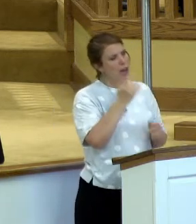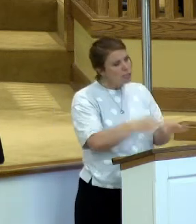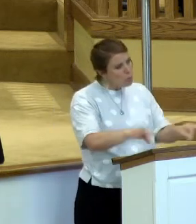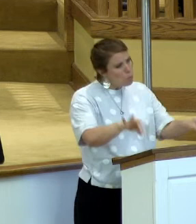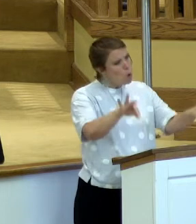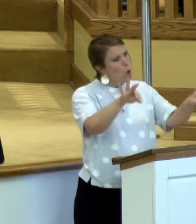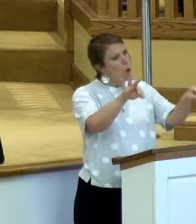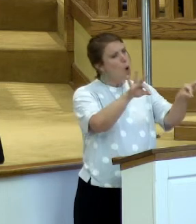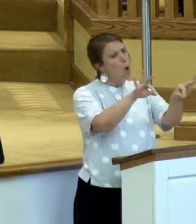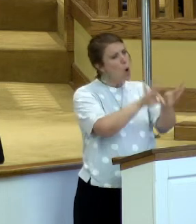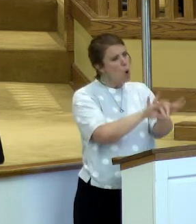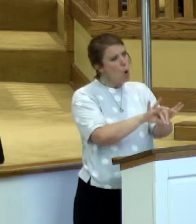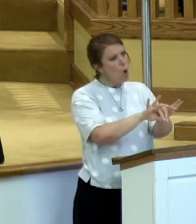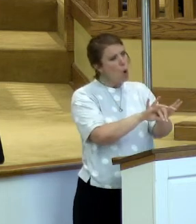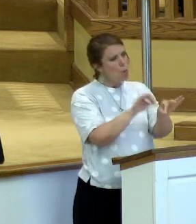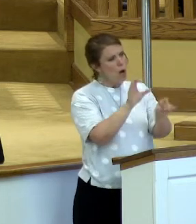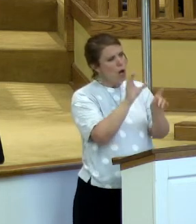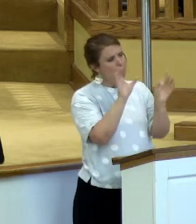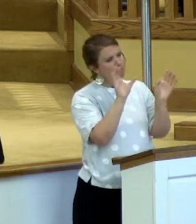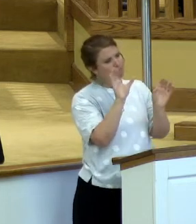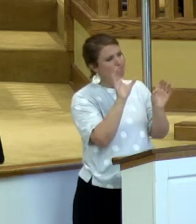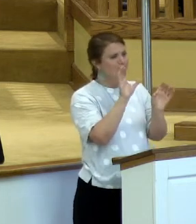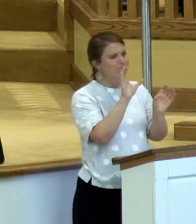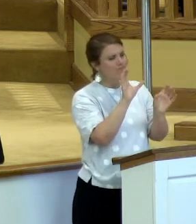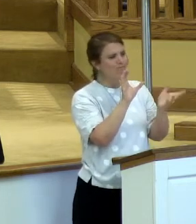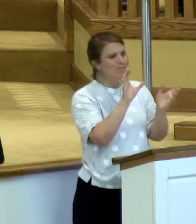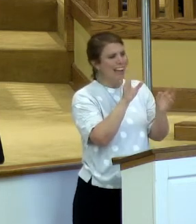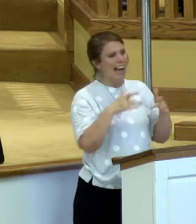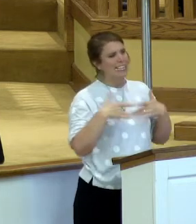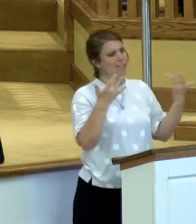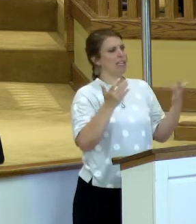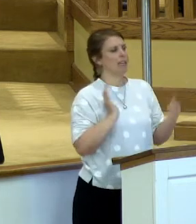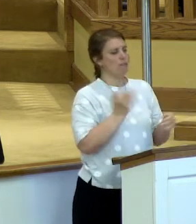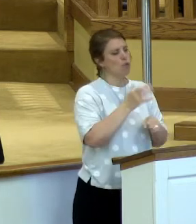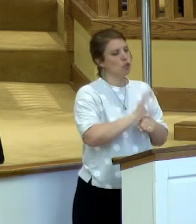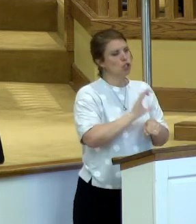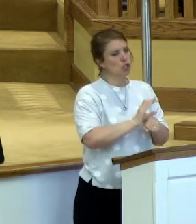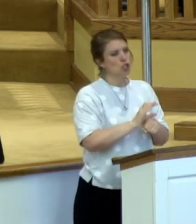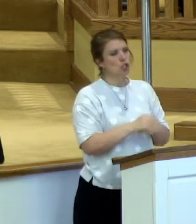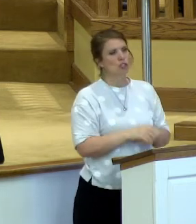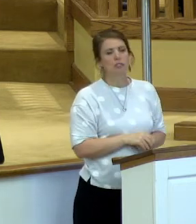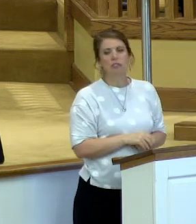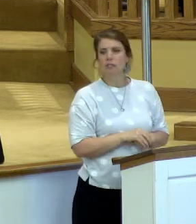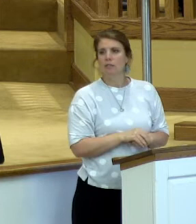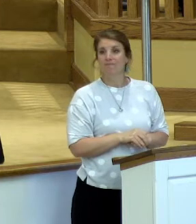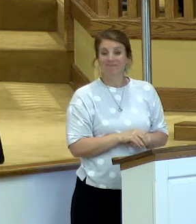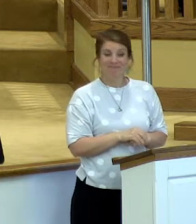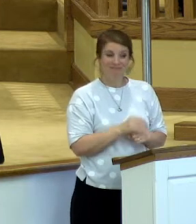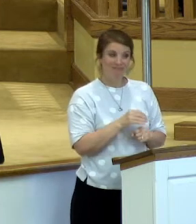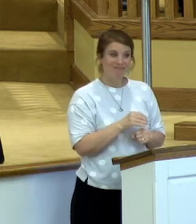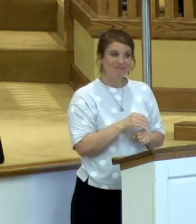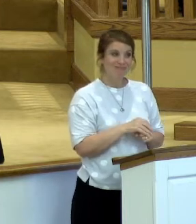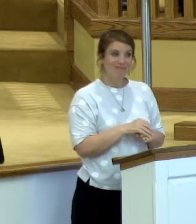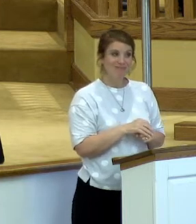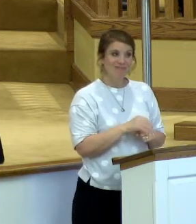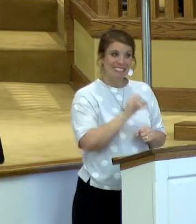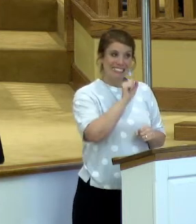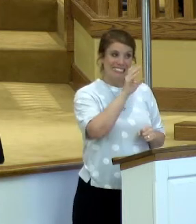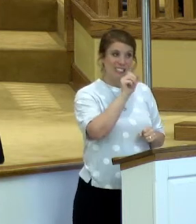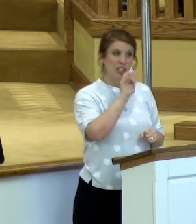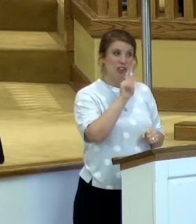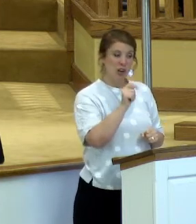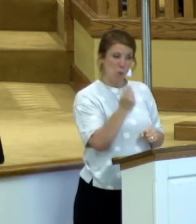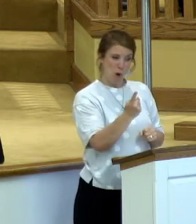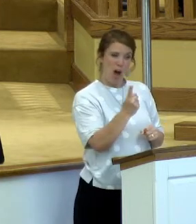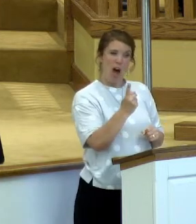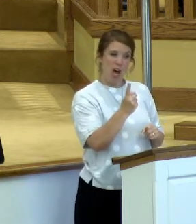an important concept or an important activity of our church. And by the way, can I let you in on a little secret? One of the